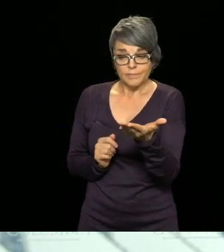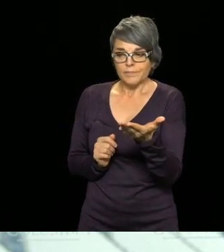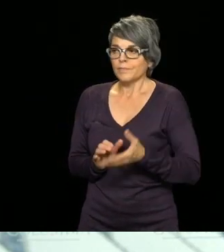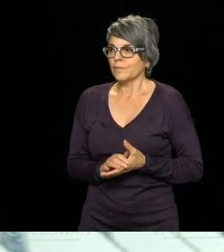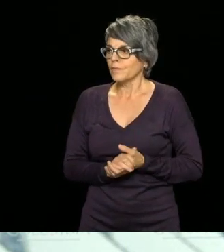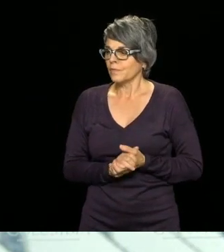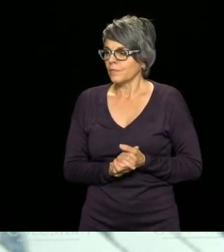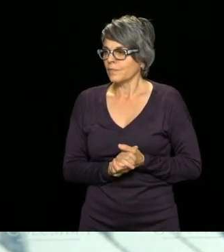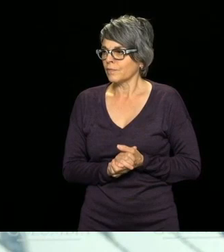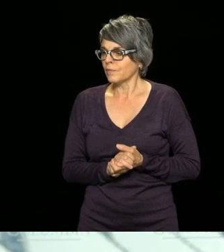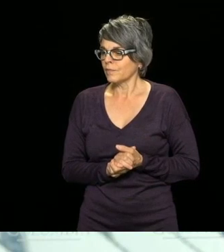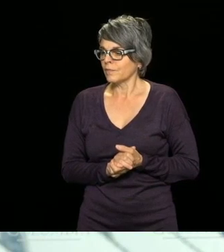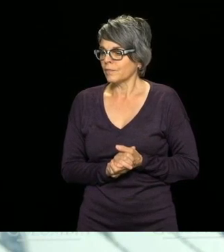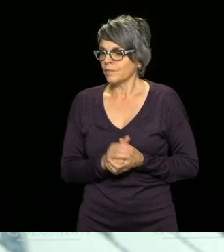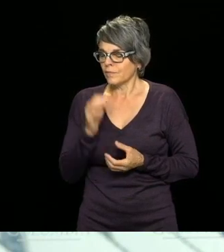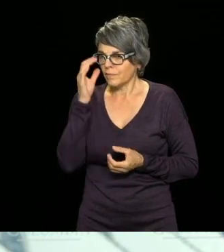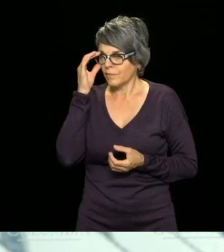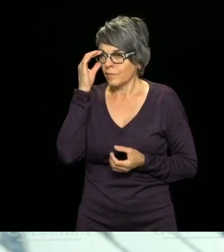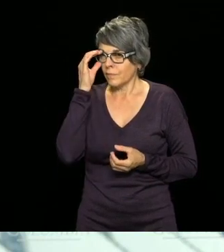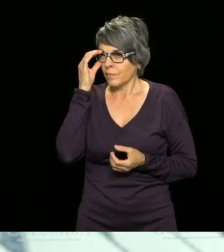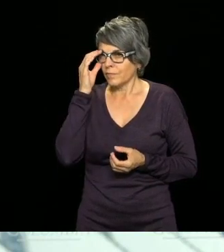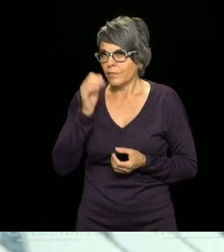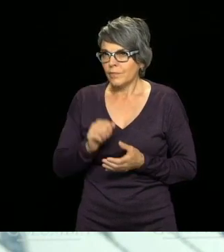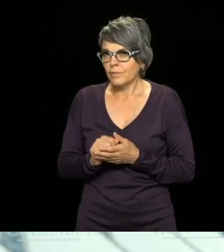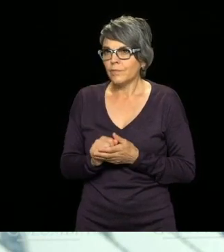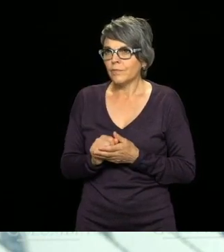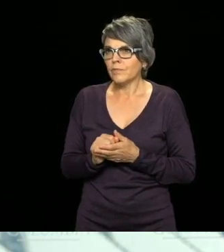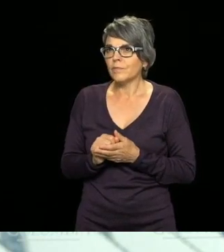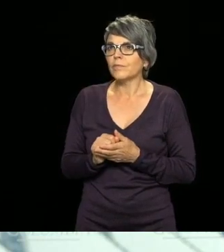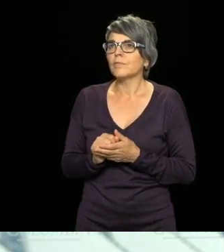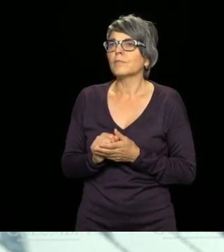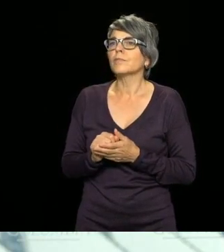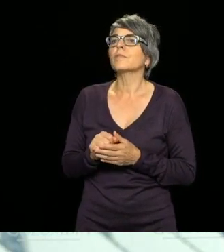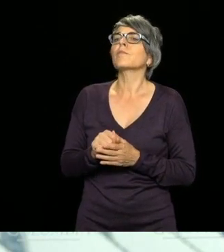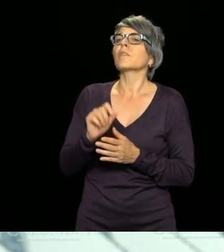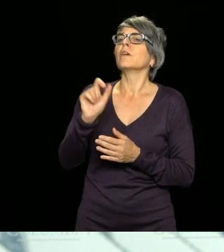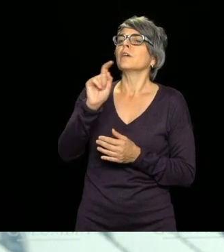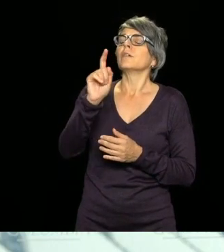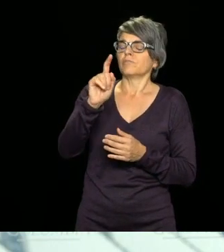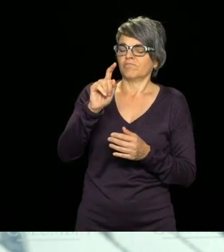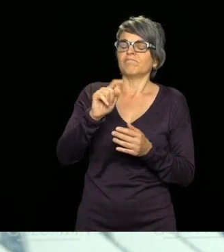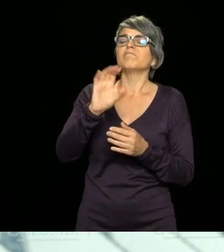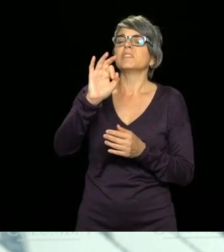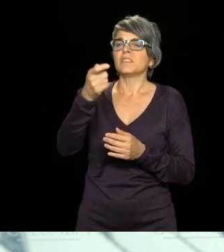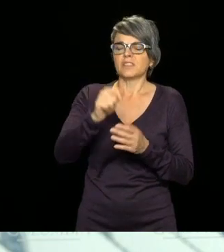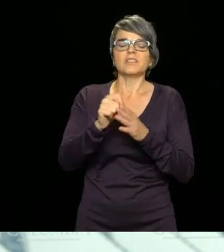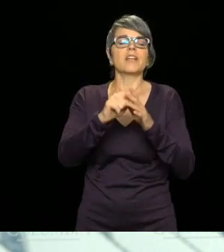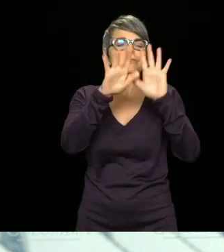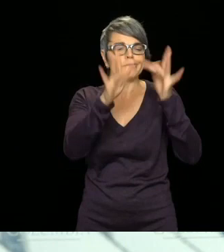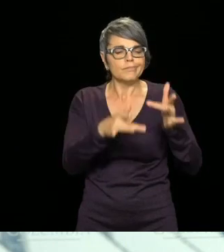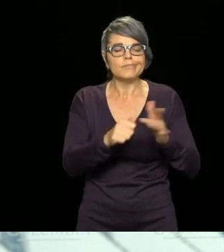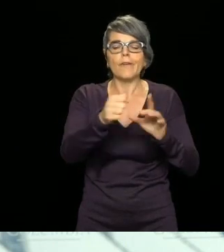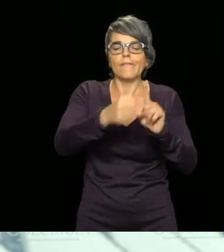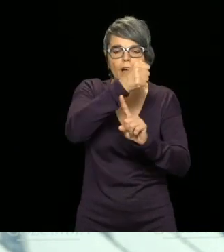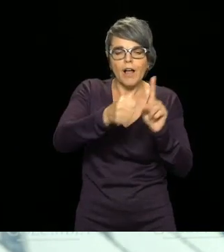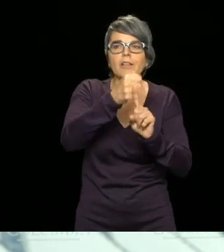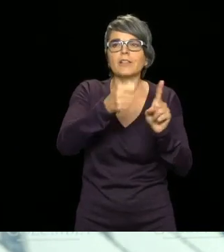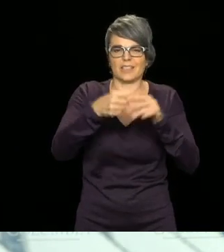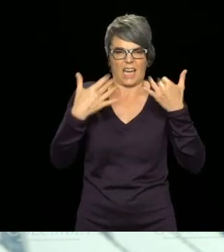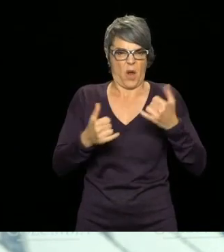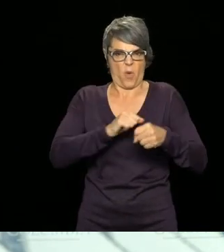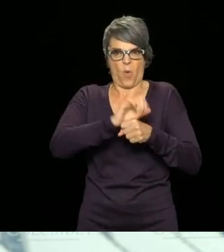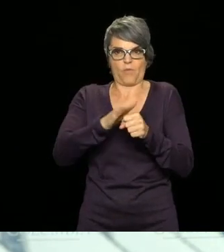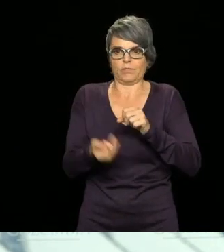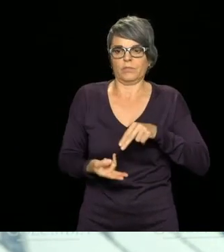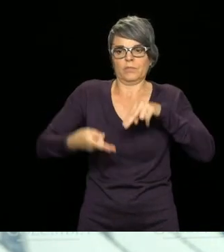You've alluded to, yes, sexual violence is up during COVID, and so obviously time is of the essence. So how quickly can this $10 million be mobilized to help